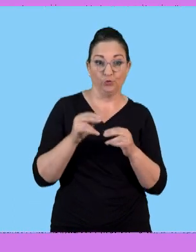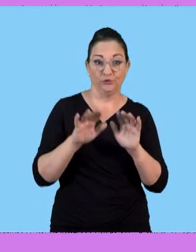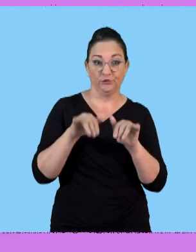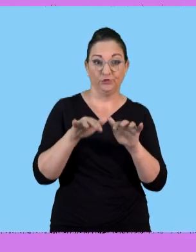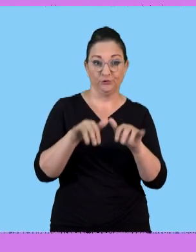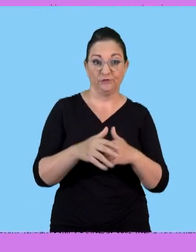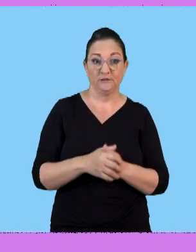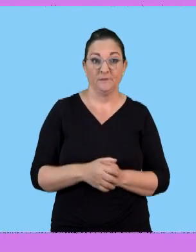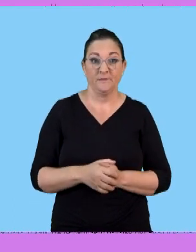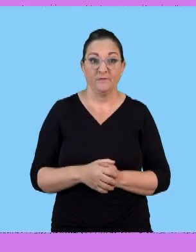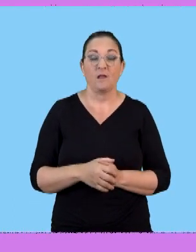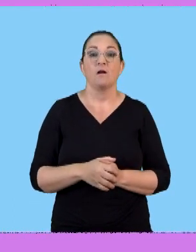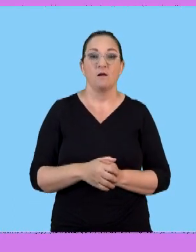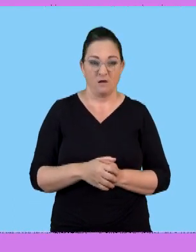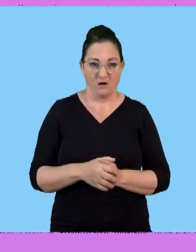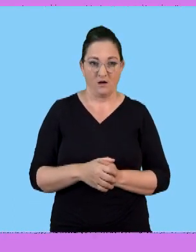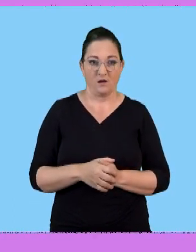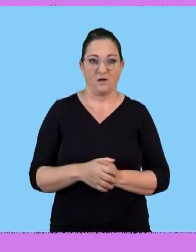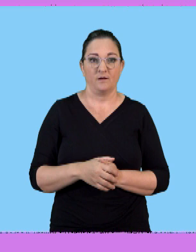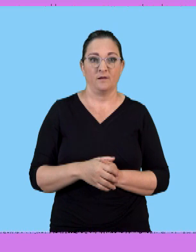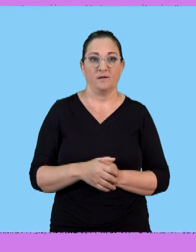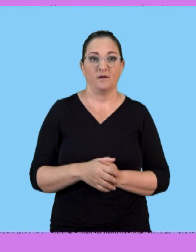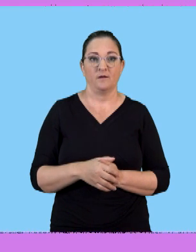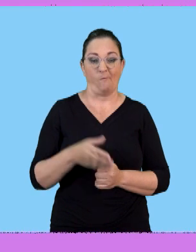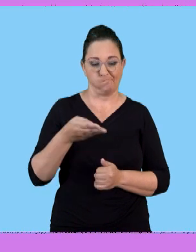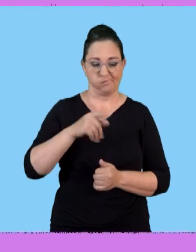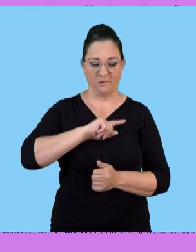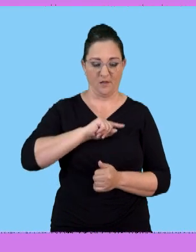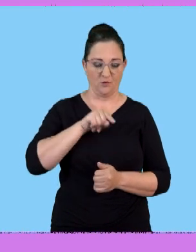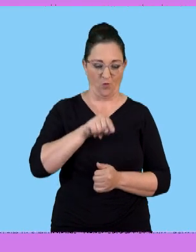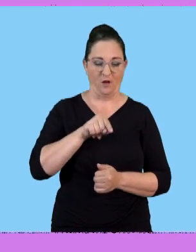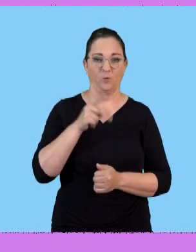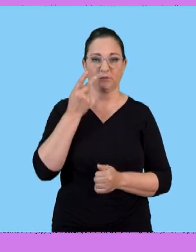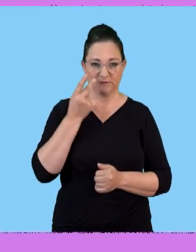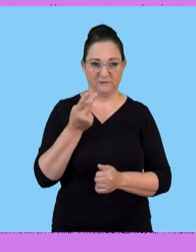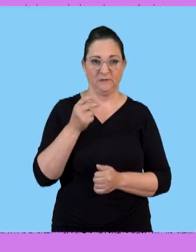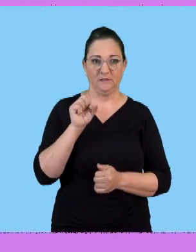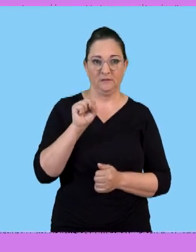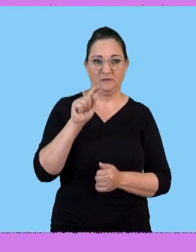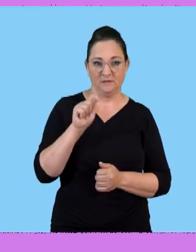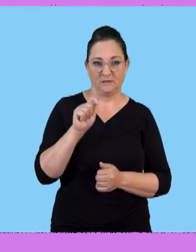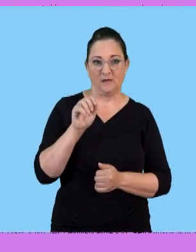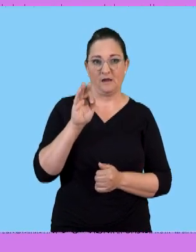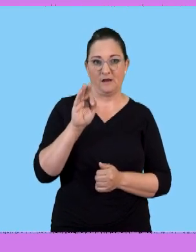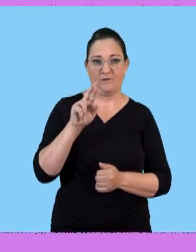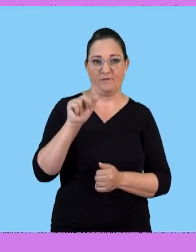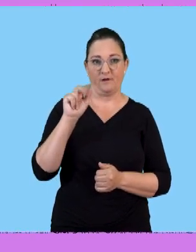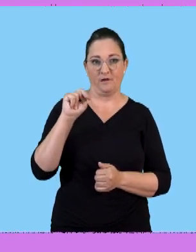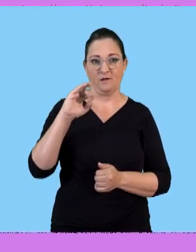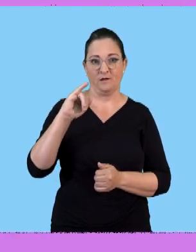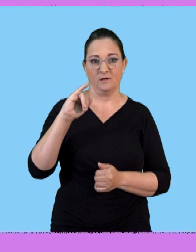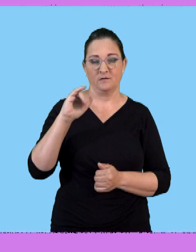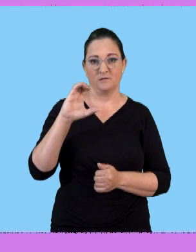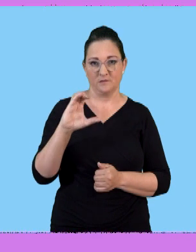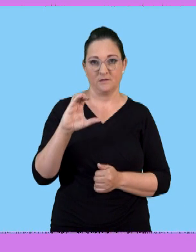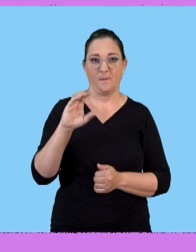to the sea. So therefore I will go and I look, okay, here is St. Francis Bay. Guys, are we clear?